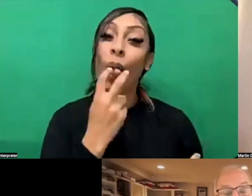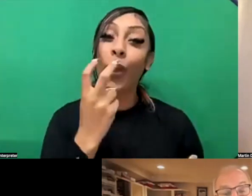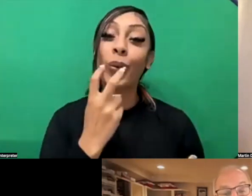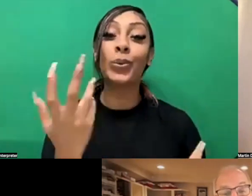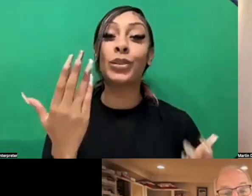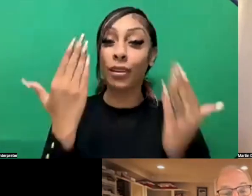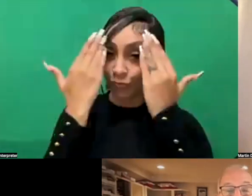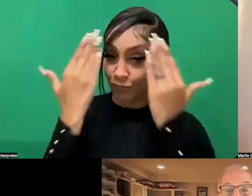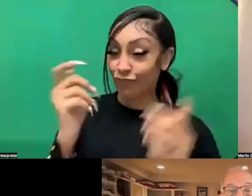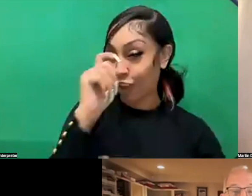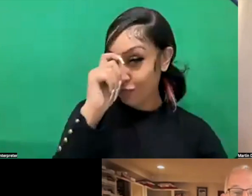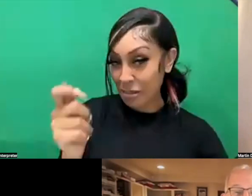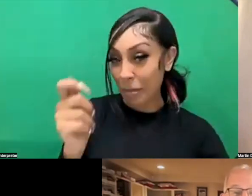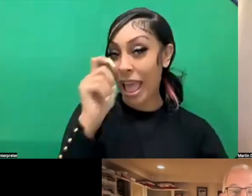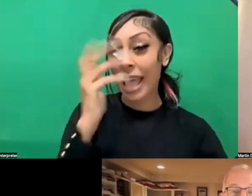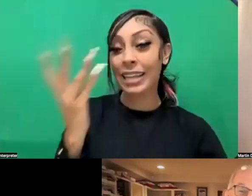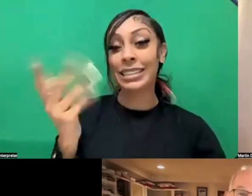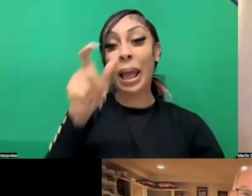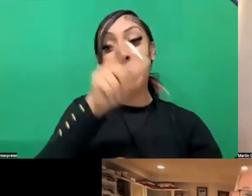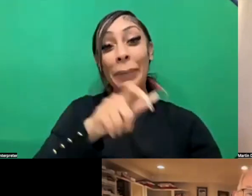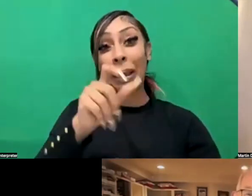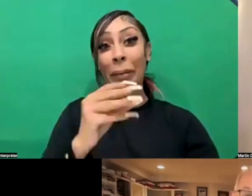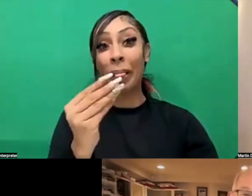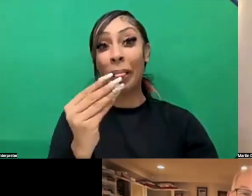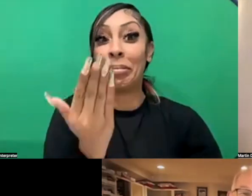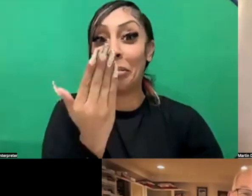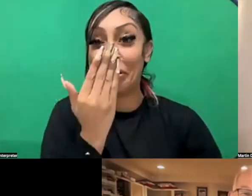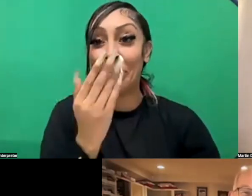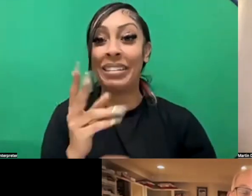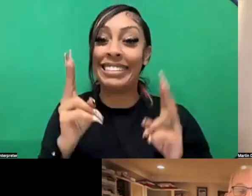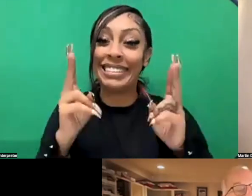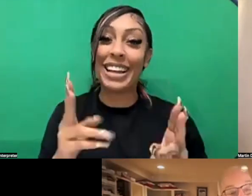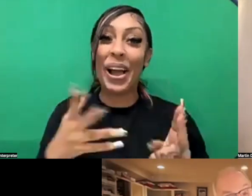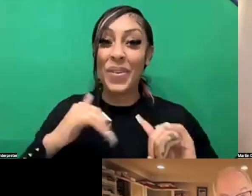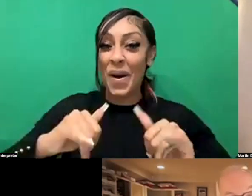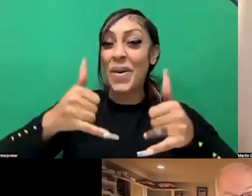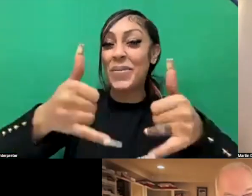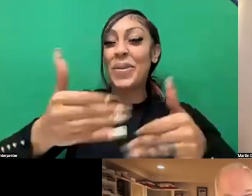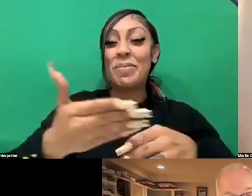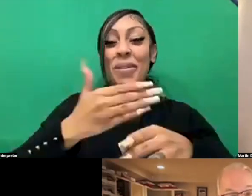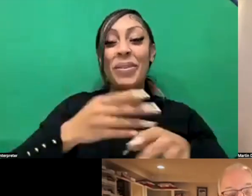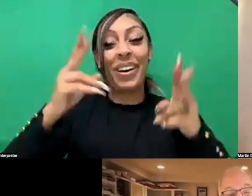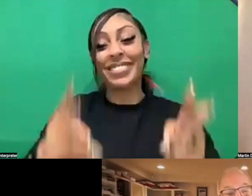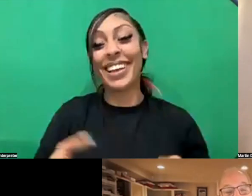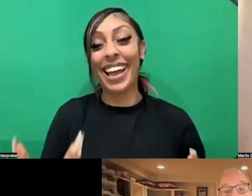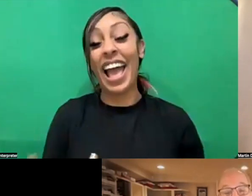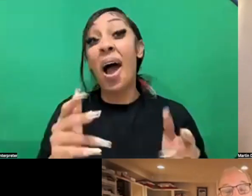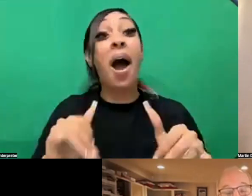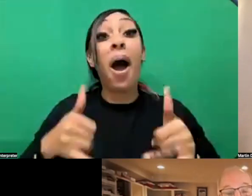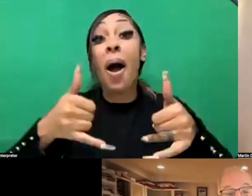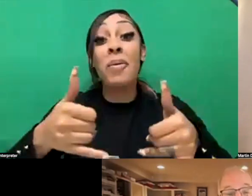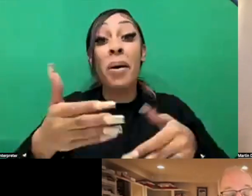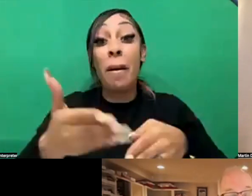honorees. Often people who are about to die, they want to give them an award before they die. They'll even give people awards before they